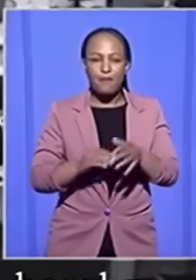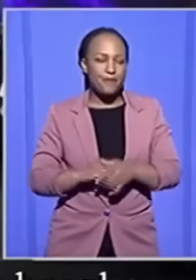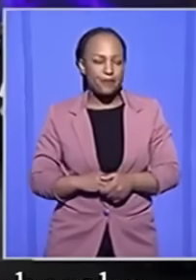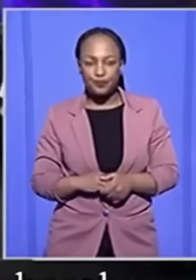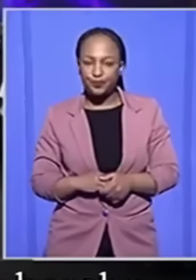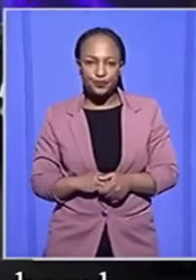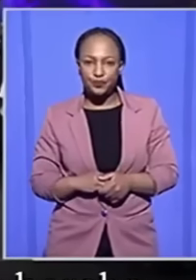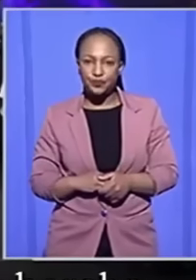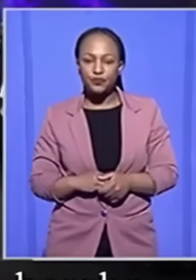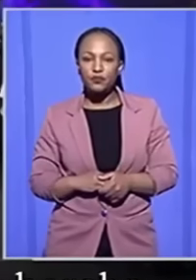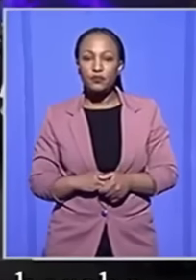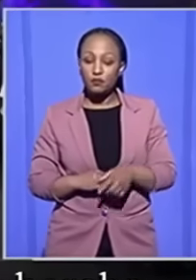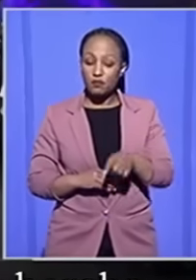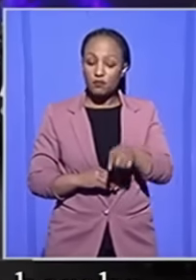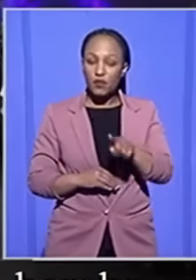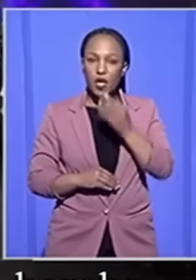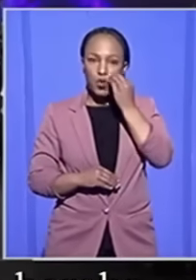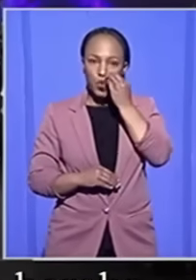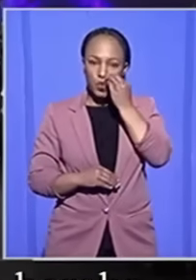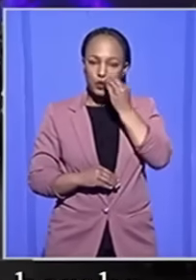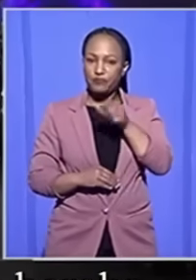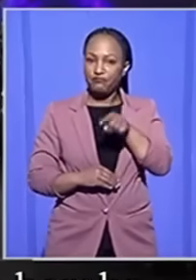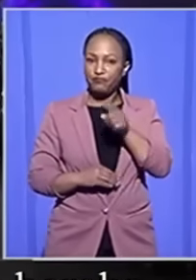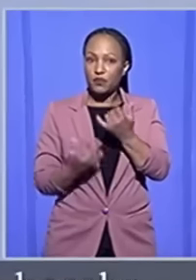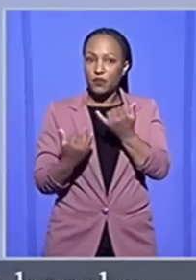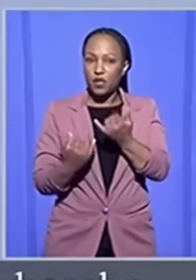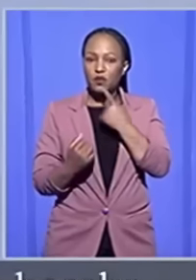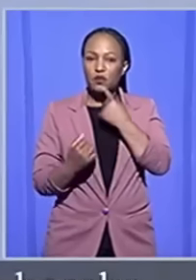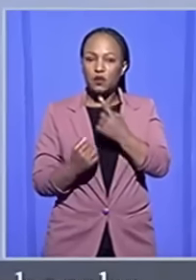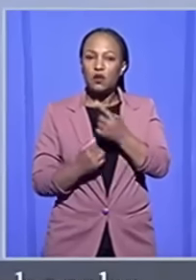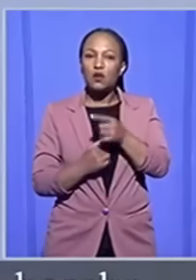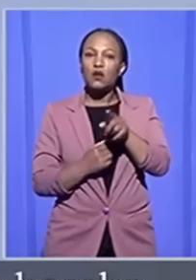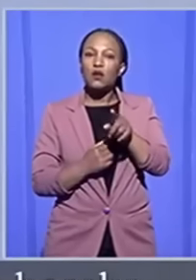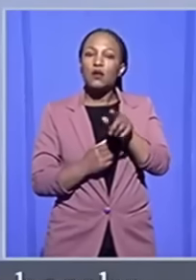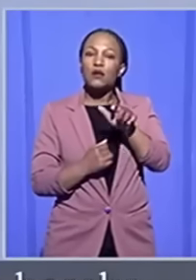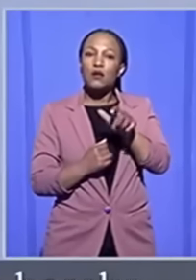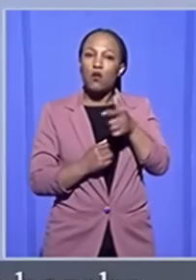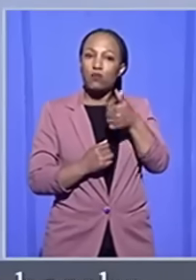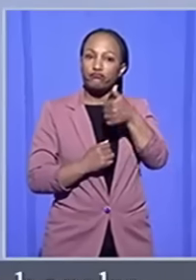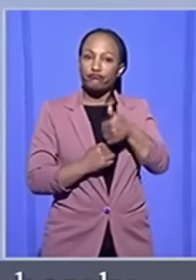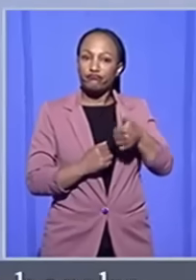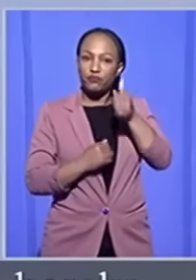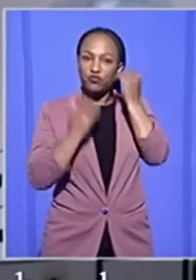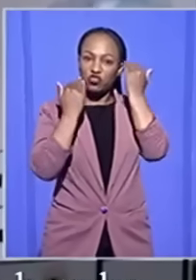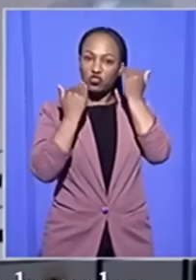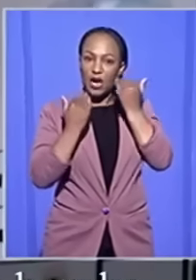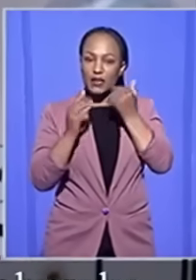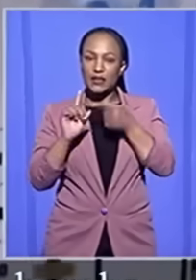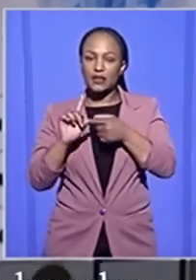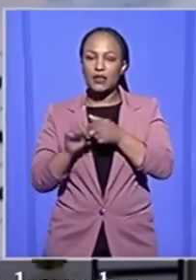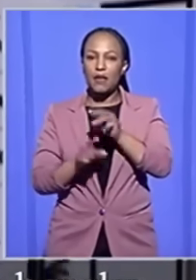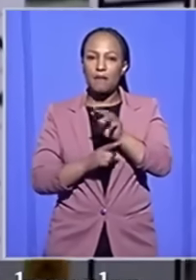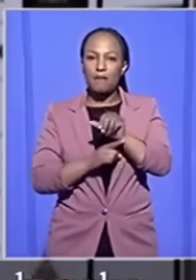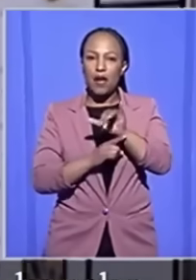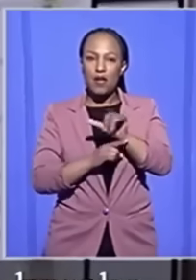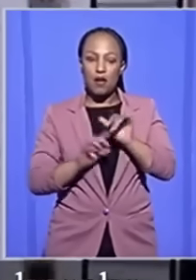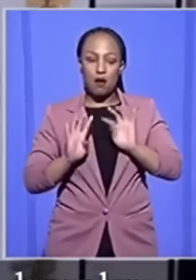Mo kgasong eno re utlwa fa panele e eteletsweng pele ke moatlhodi mogolo Ditaba e tsweletse go botsolotsa bakopatiro